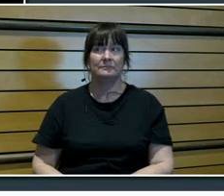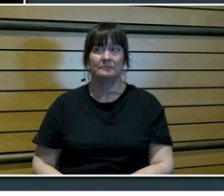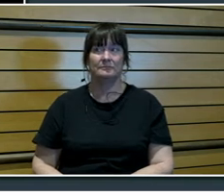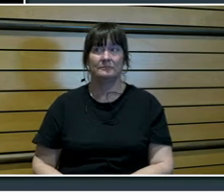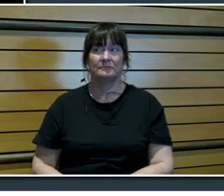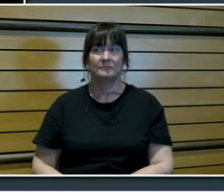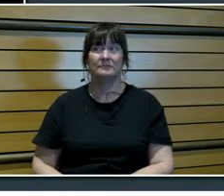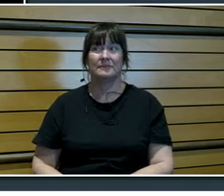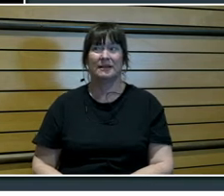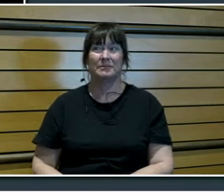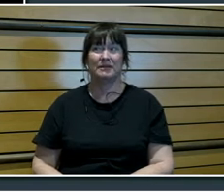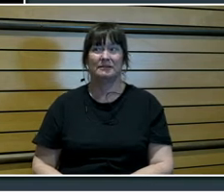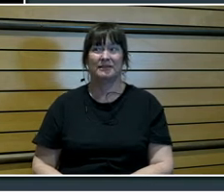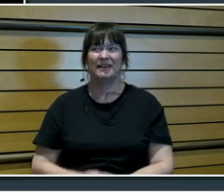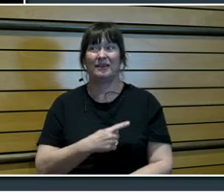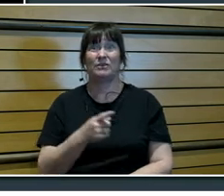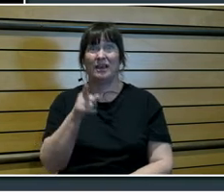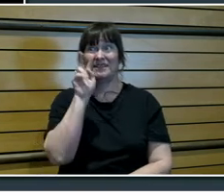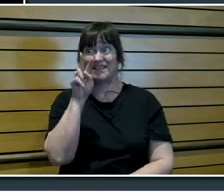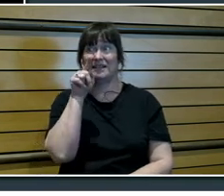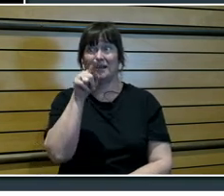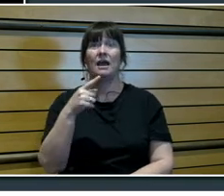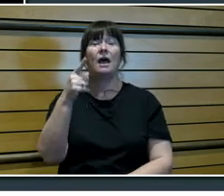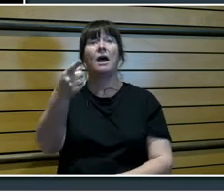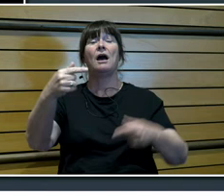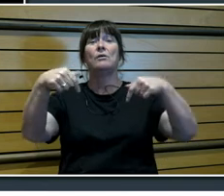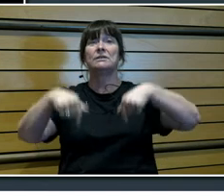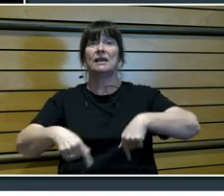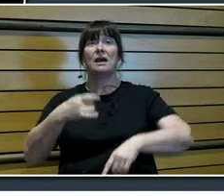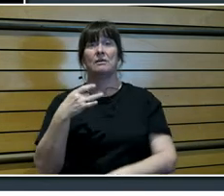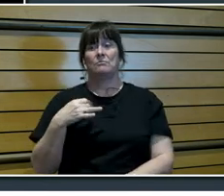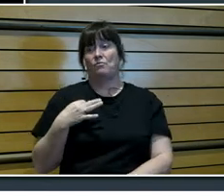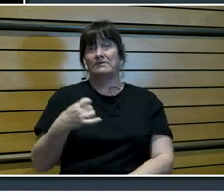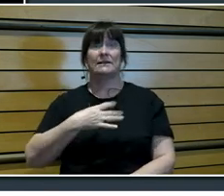Let me say right from the start that I'm representing myself here,